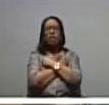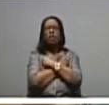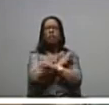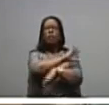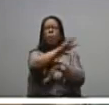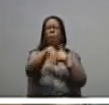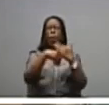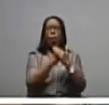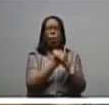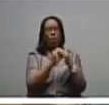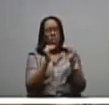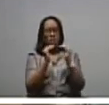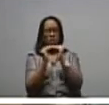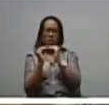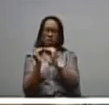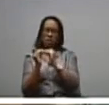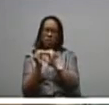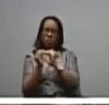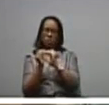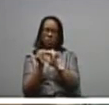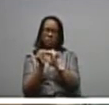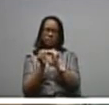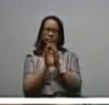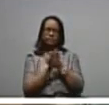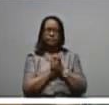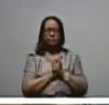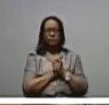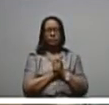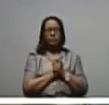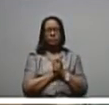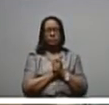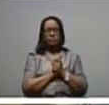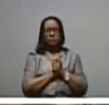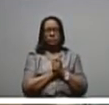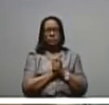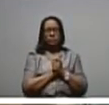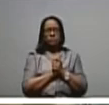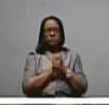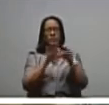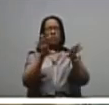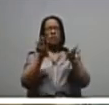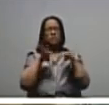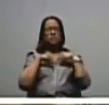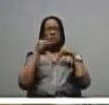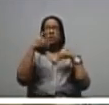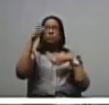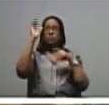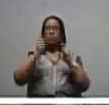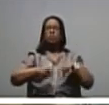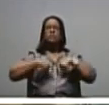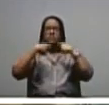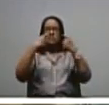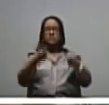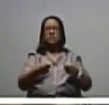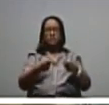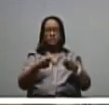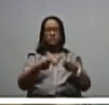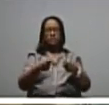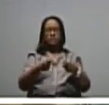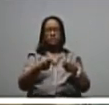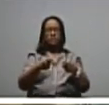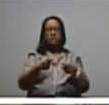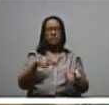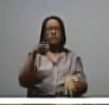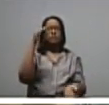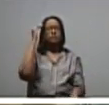opportunity, a gift of God, by accepting it, to realize that we have to